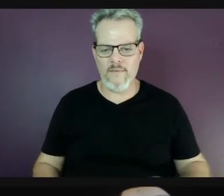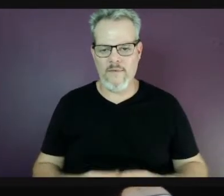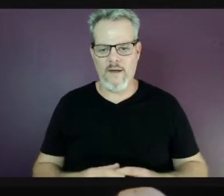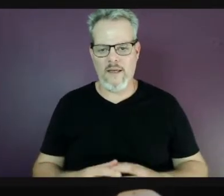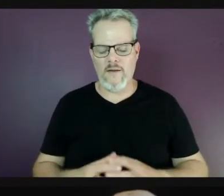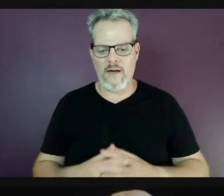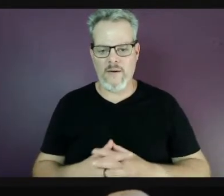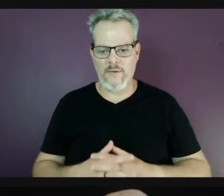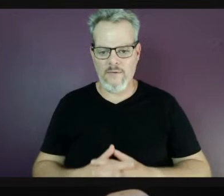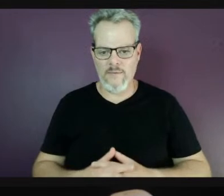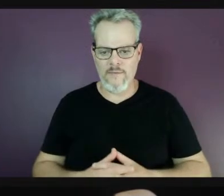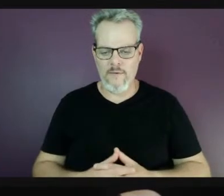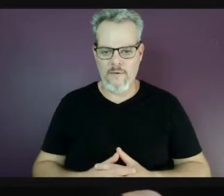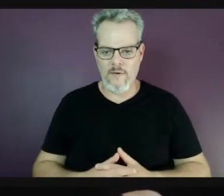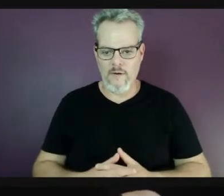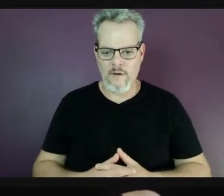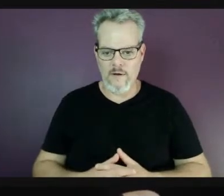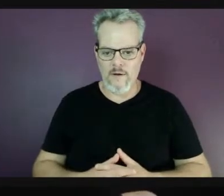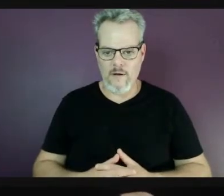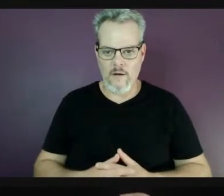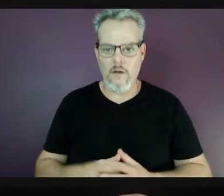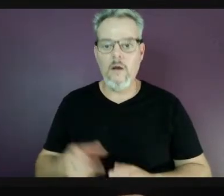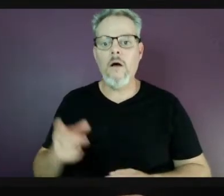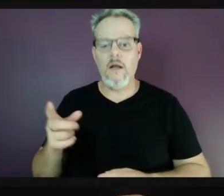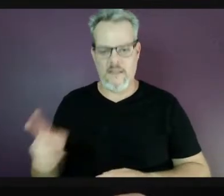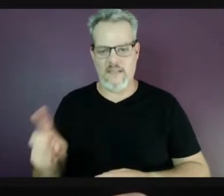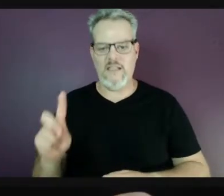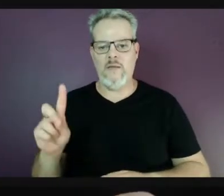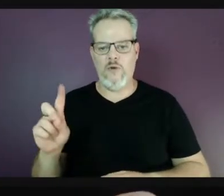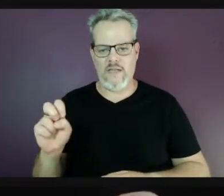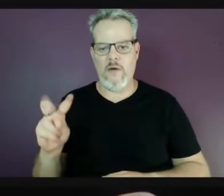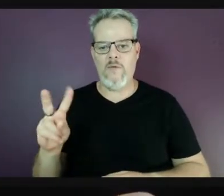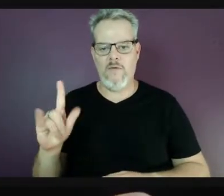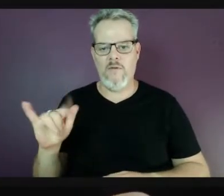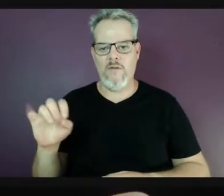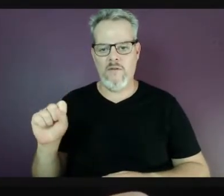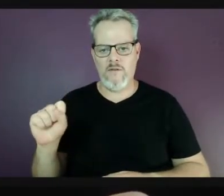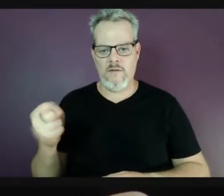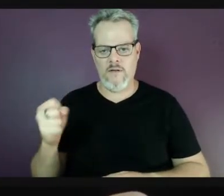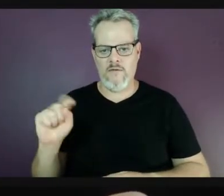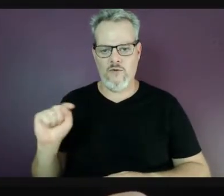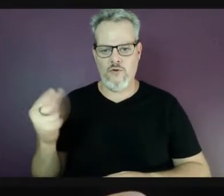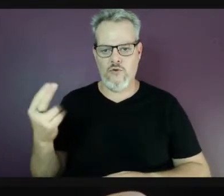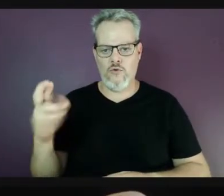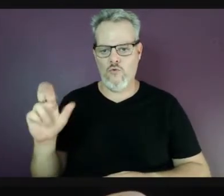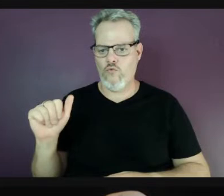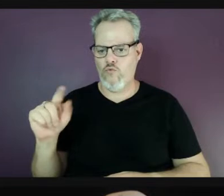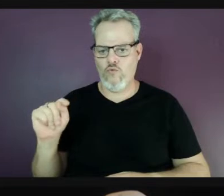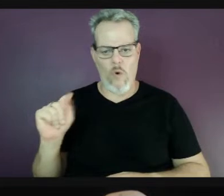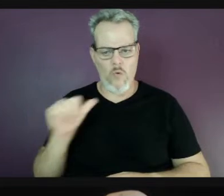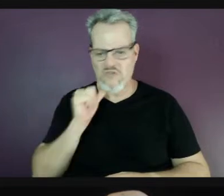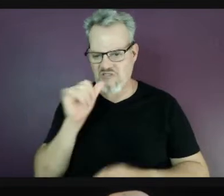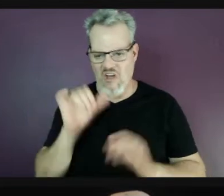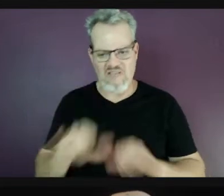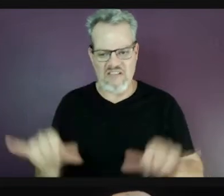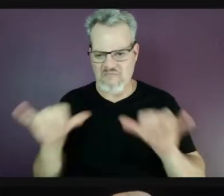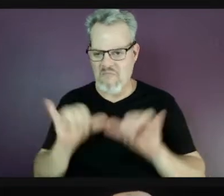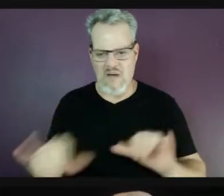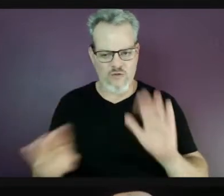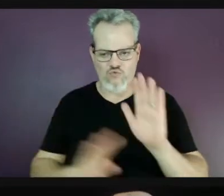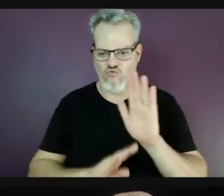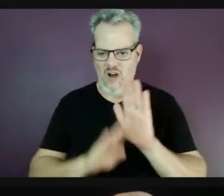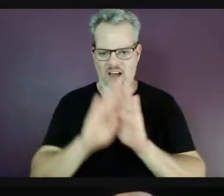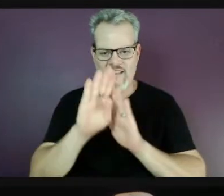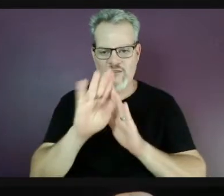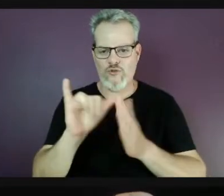rising beforehand. Over at Devil's Throat, not quite as much, a little bit flatter, not really rising as much either. So that's more or